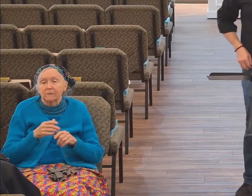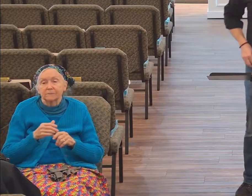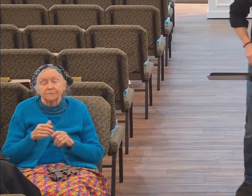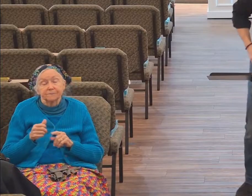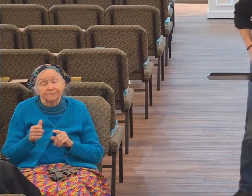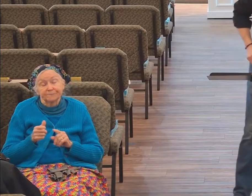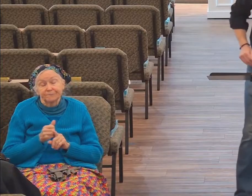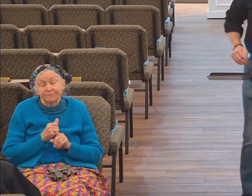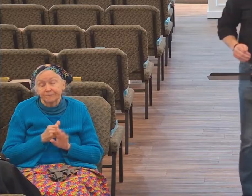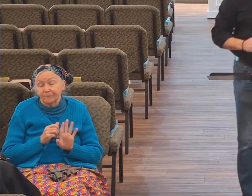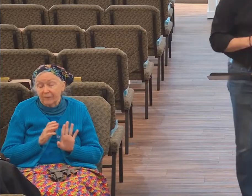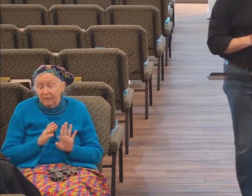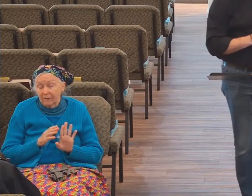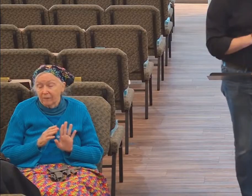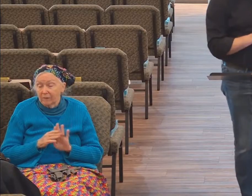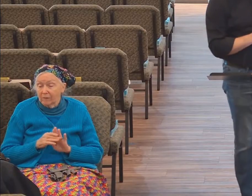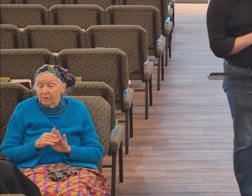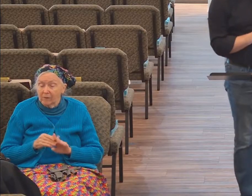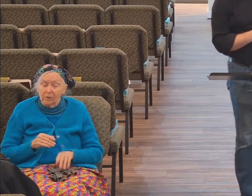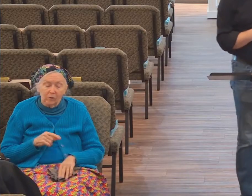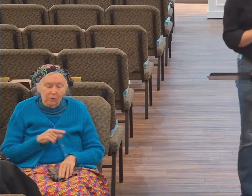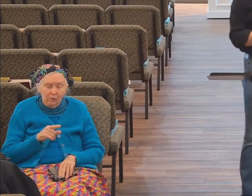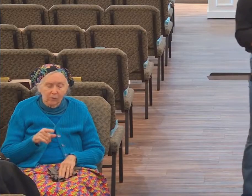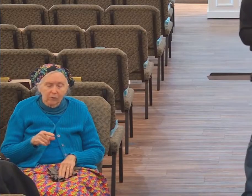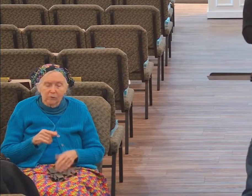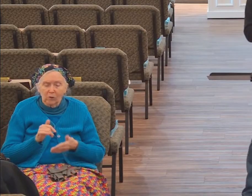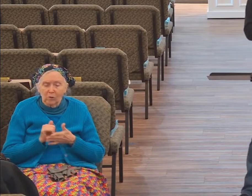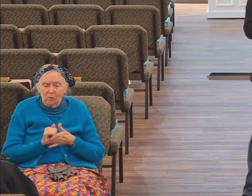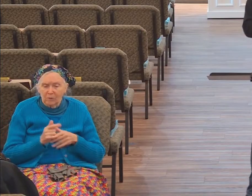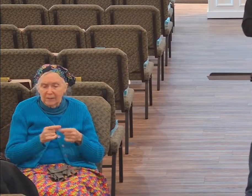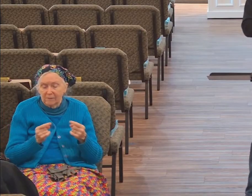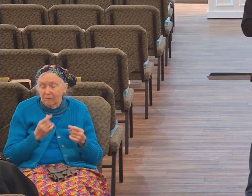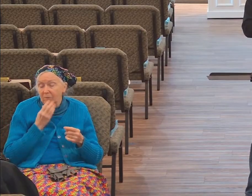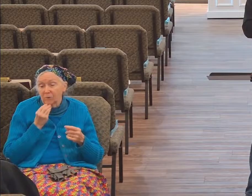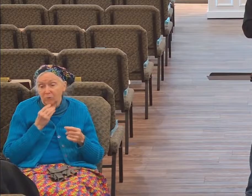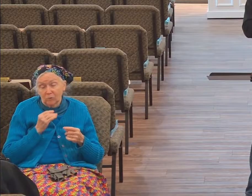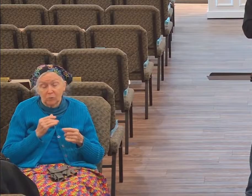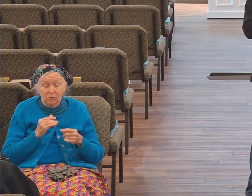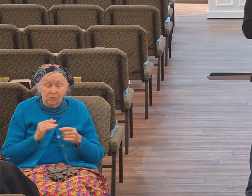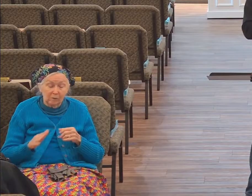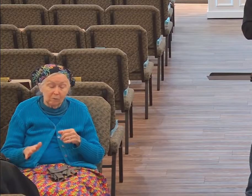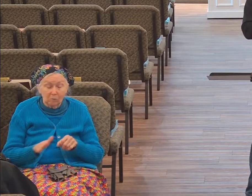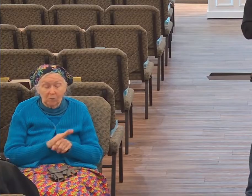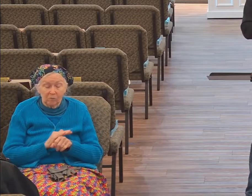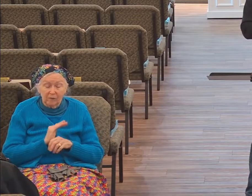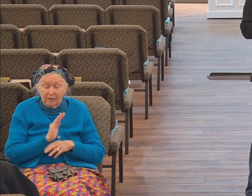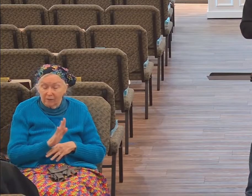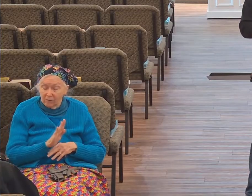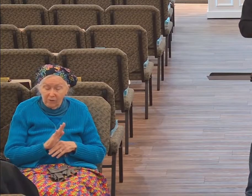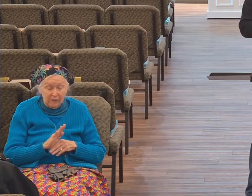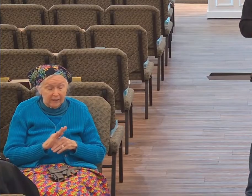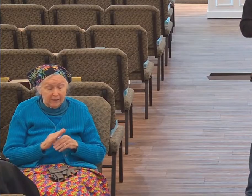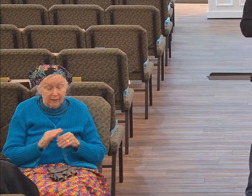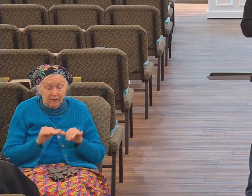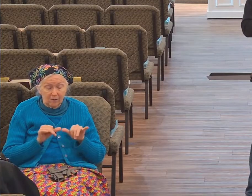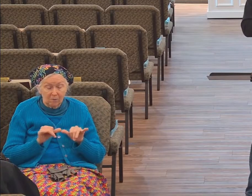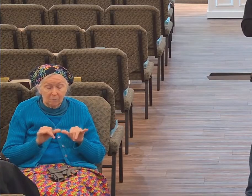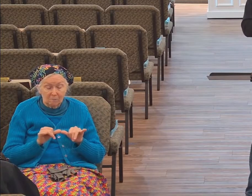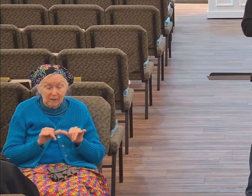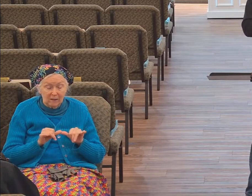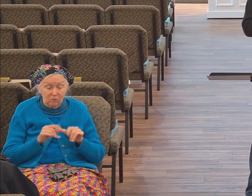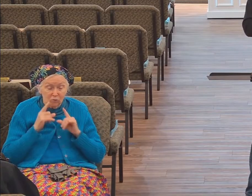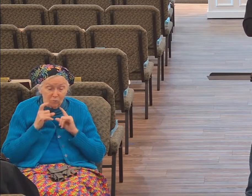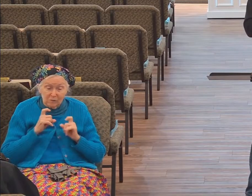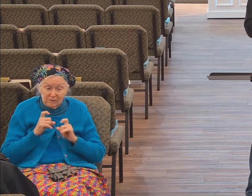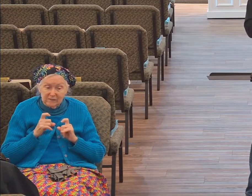conflict. Thus they constantly fill up their measure of sins, but wrath, this is apocalyptic language here. This is Paul's Jewishness coming out. But wrath has come upon